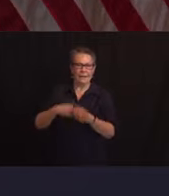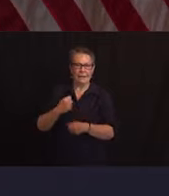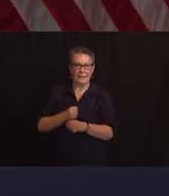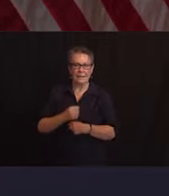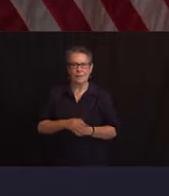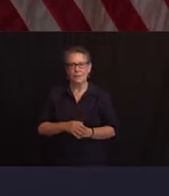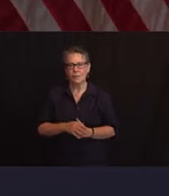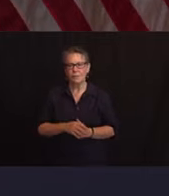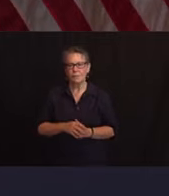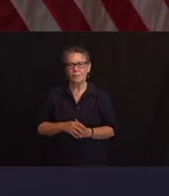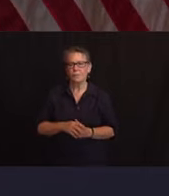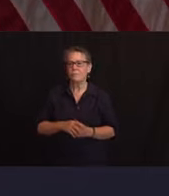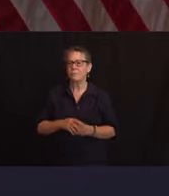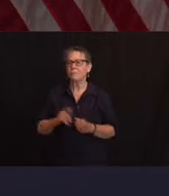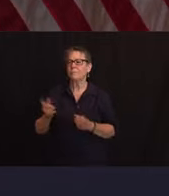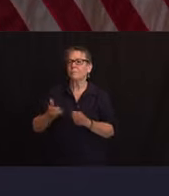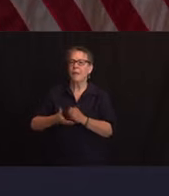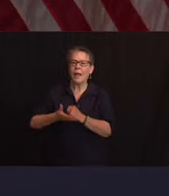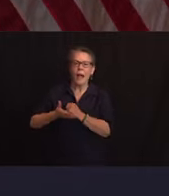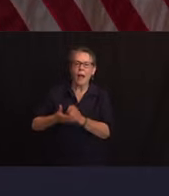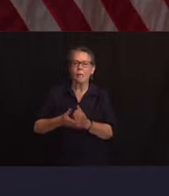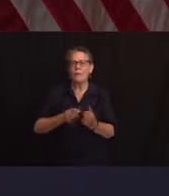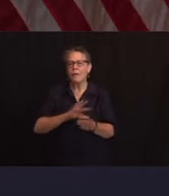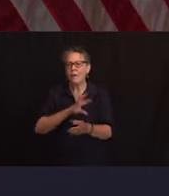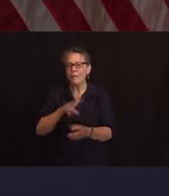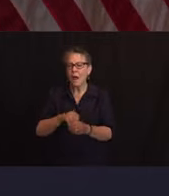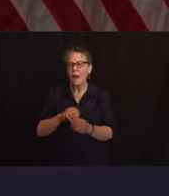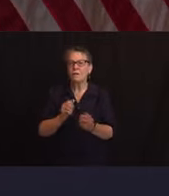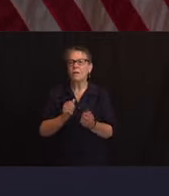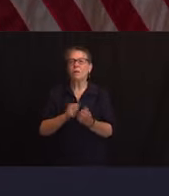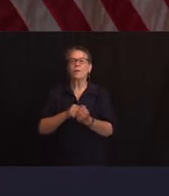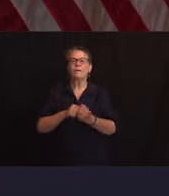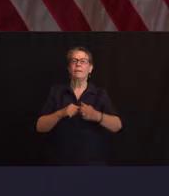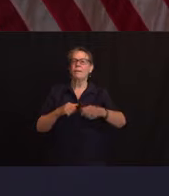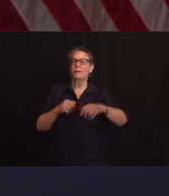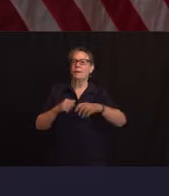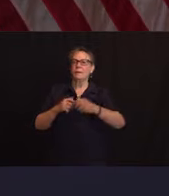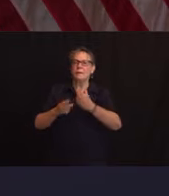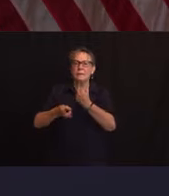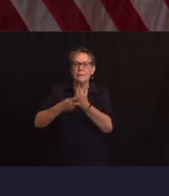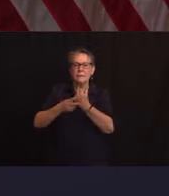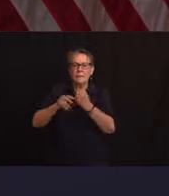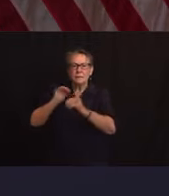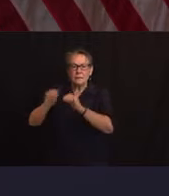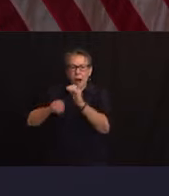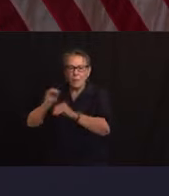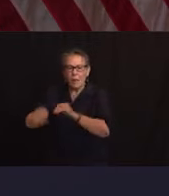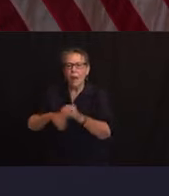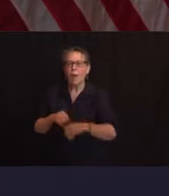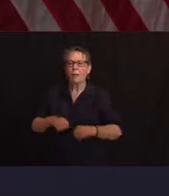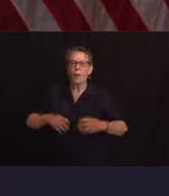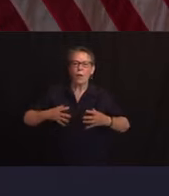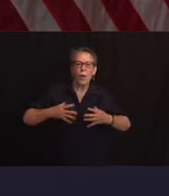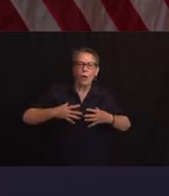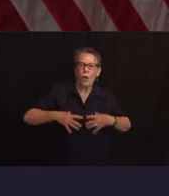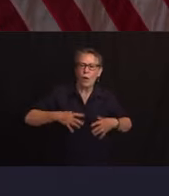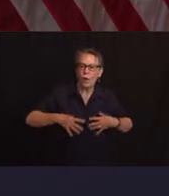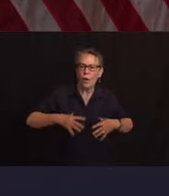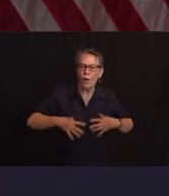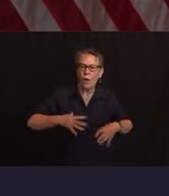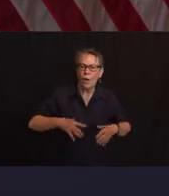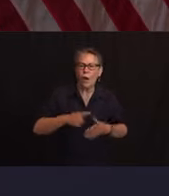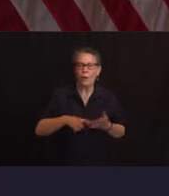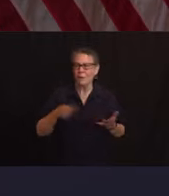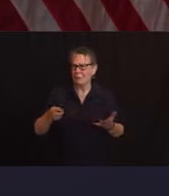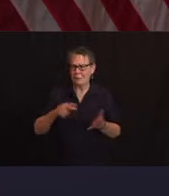stockpile, ventilators, isolation gowns. Wasn't home a lot, so I got to thank his wife, Jackie, as well, because